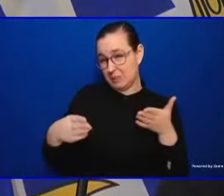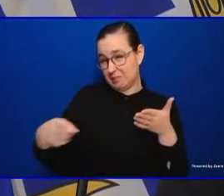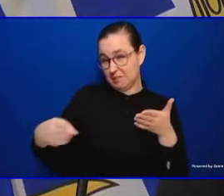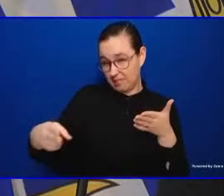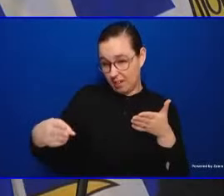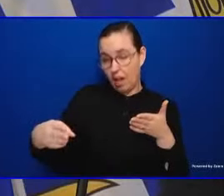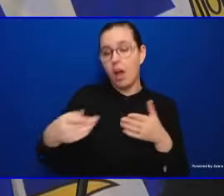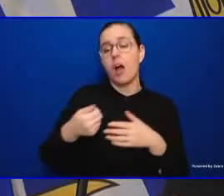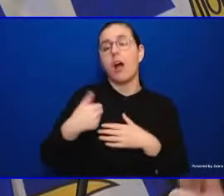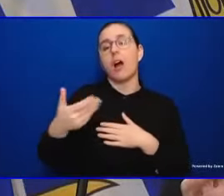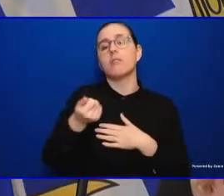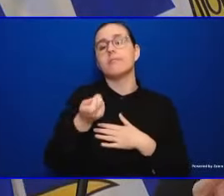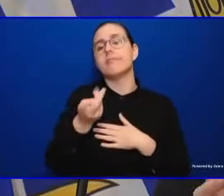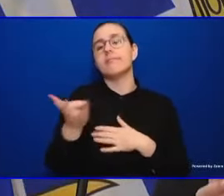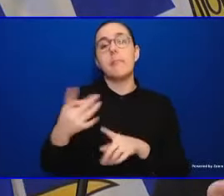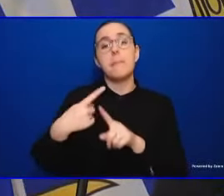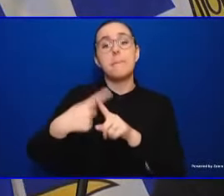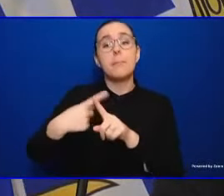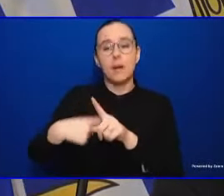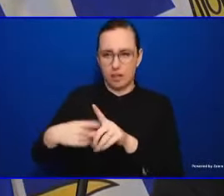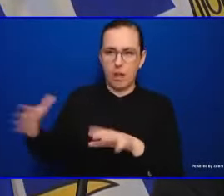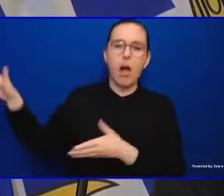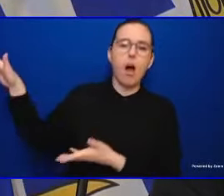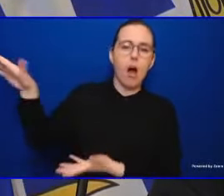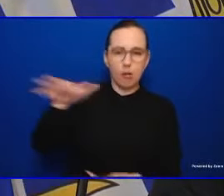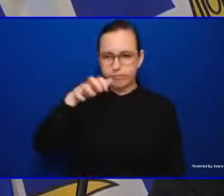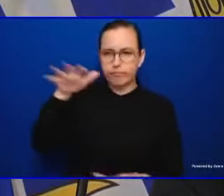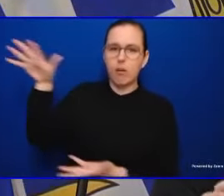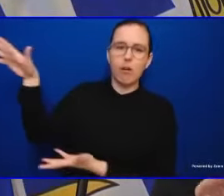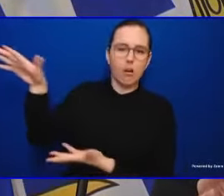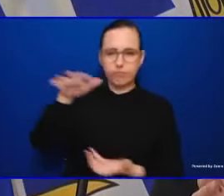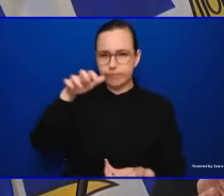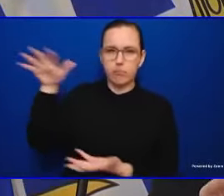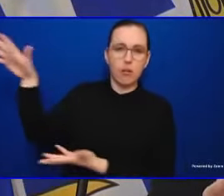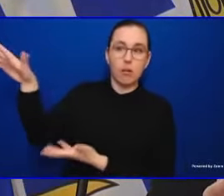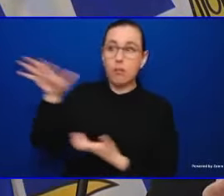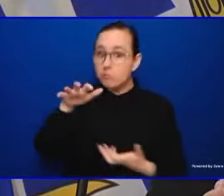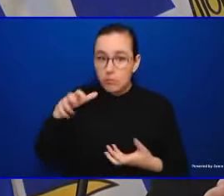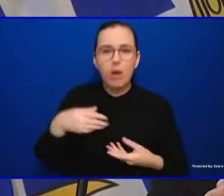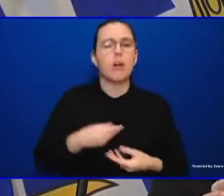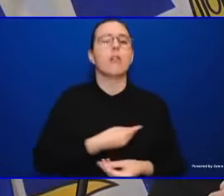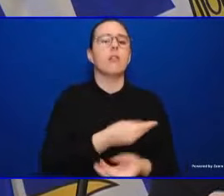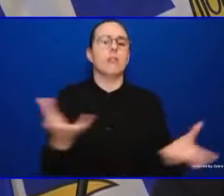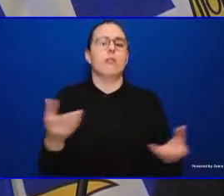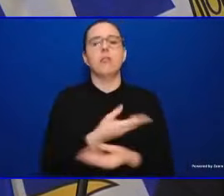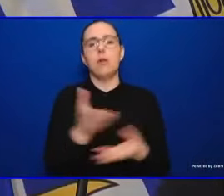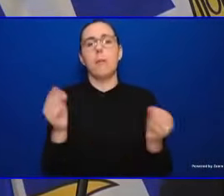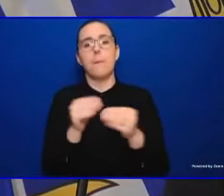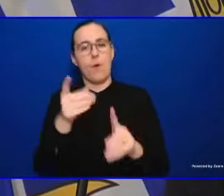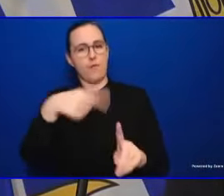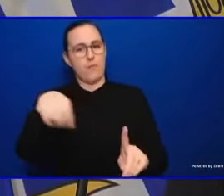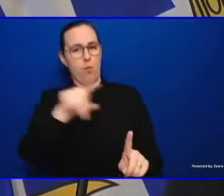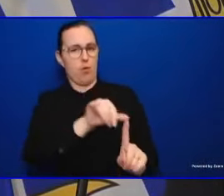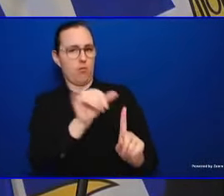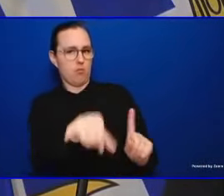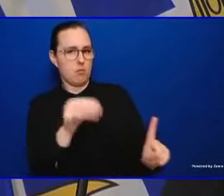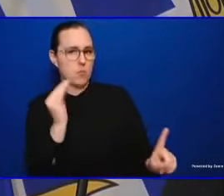testing at home. But the key focus in the coming week will be, as I said, on supporting K-12 and return to